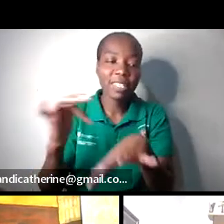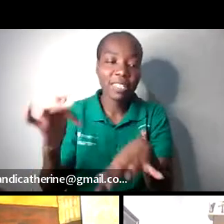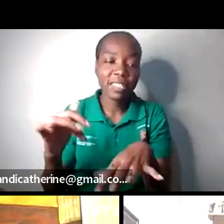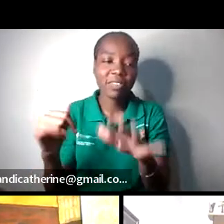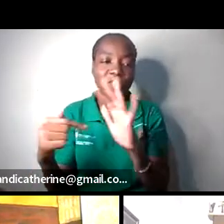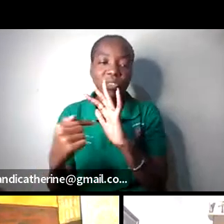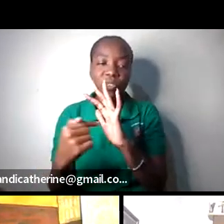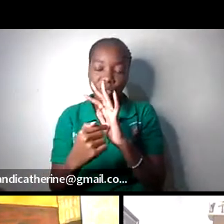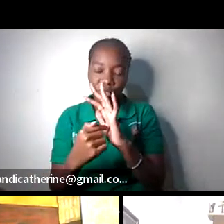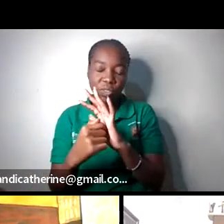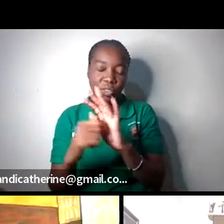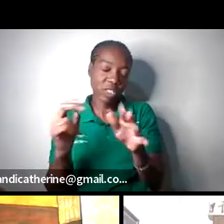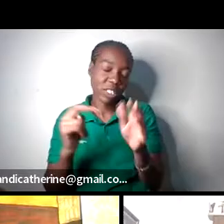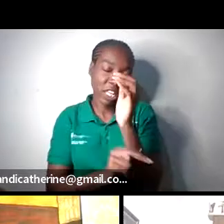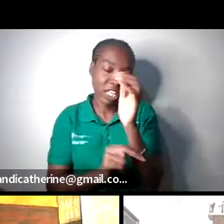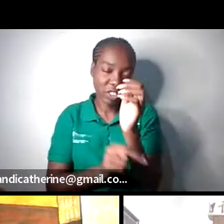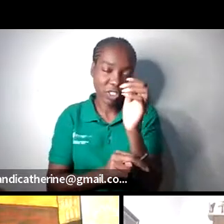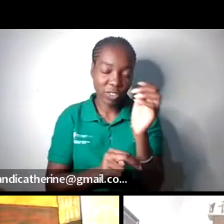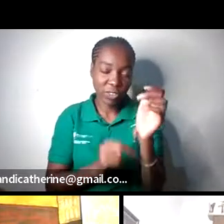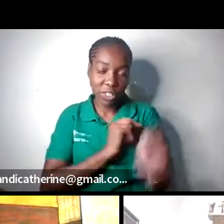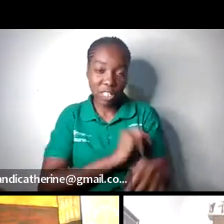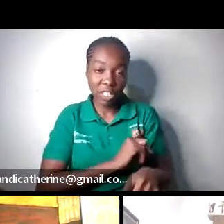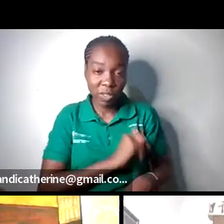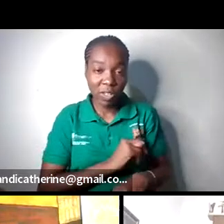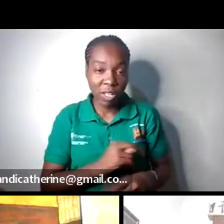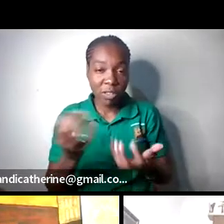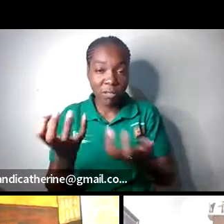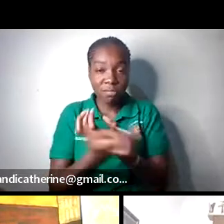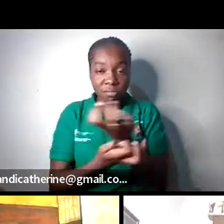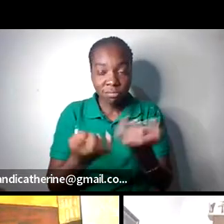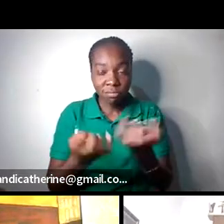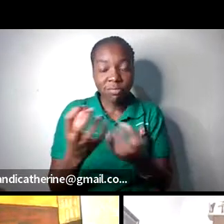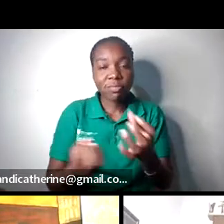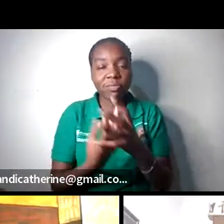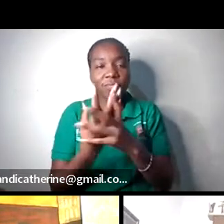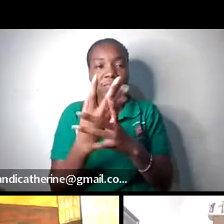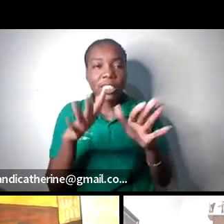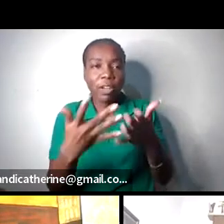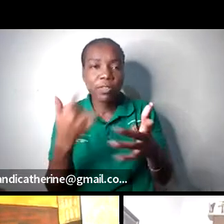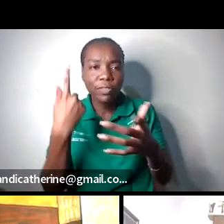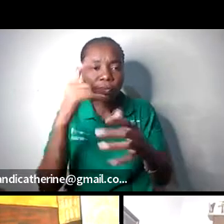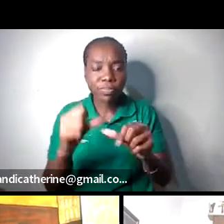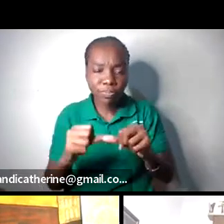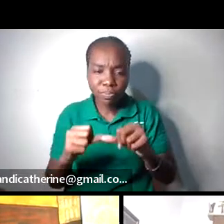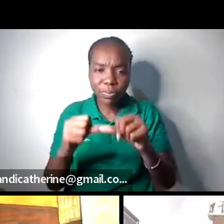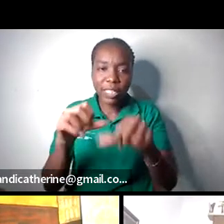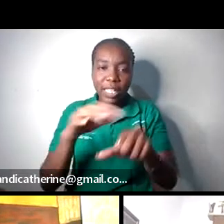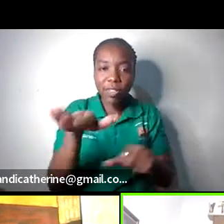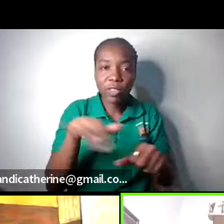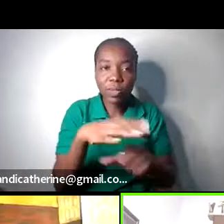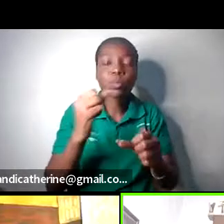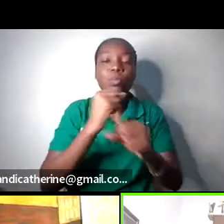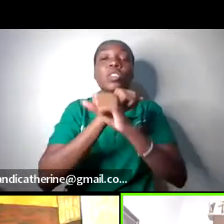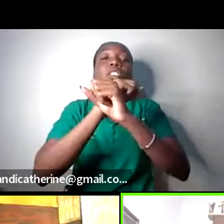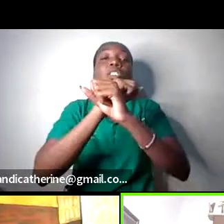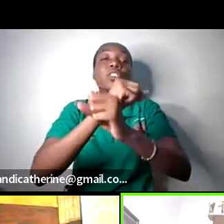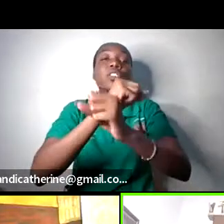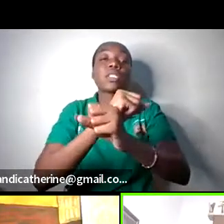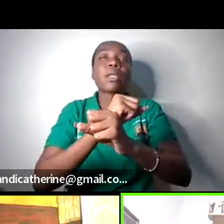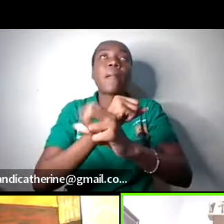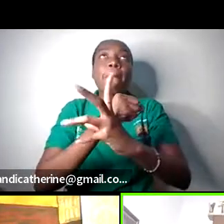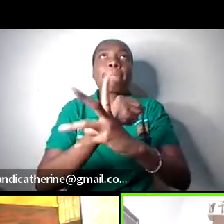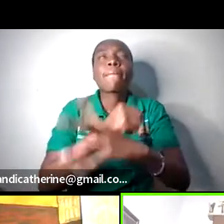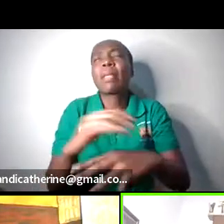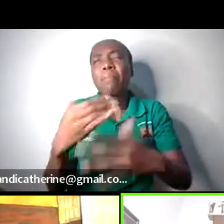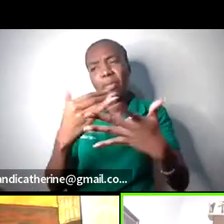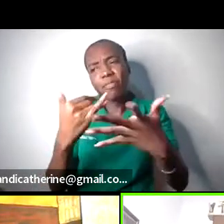drive economic growth? And this is while ensuring sustainability and environmental protection. Tell you what, I was having a conversation